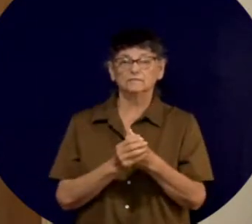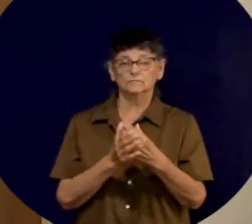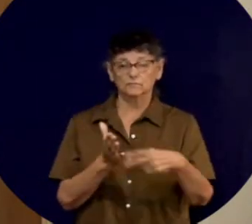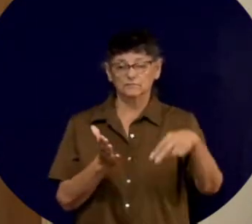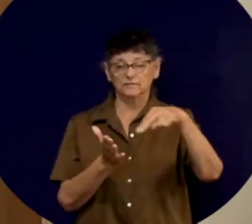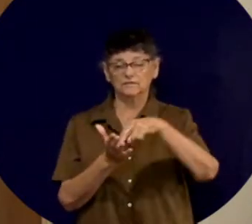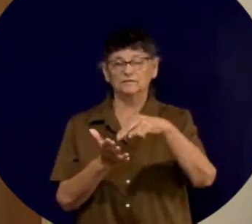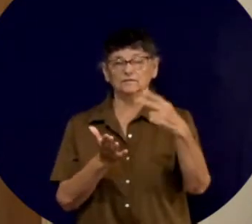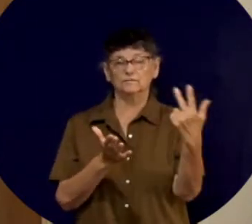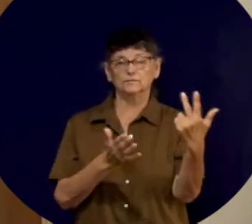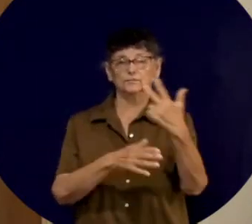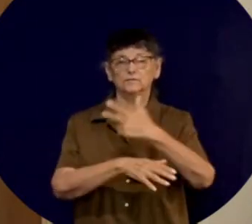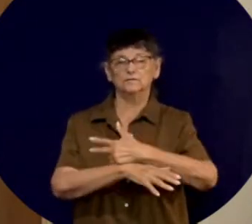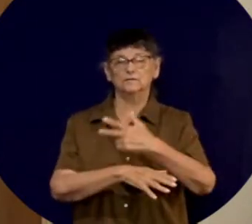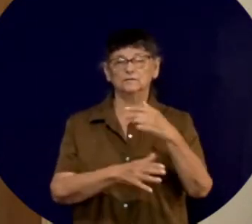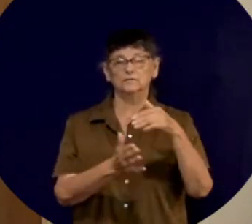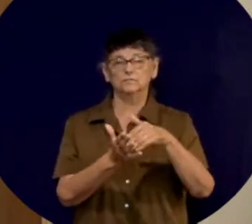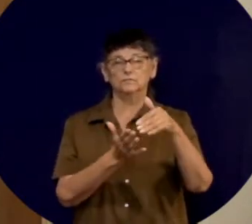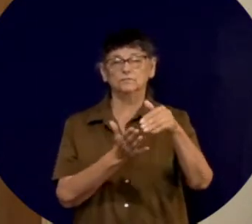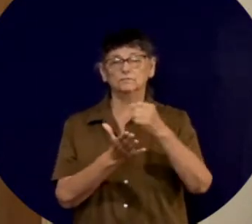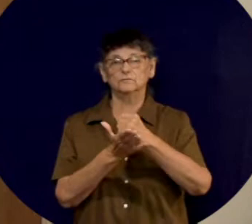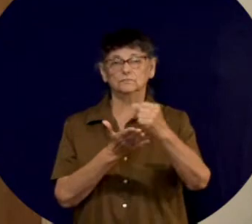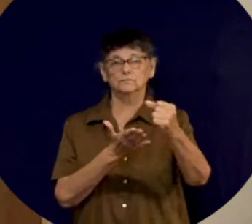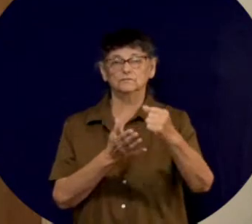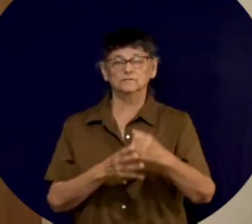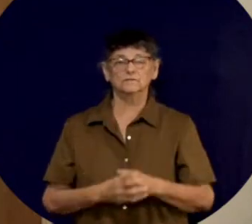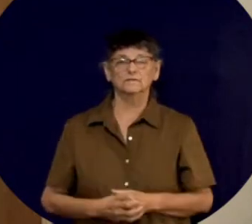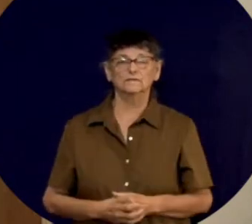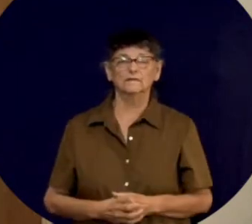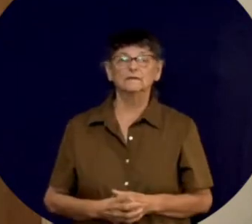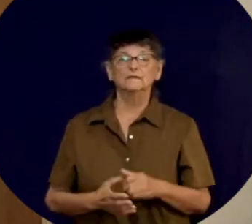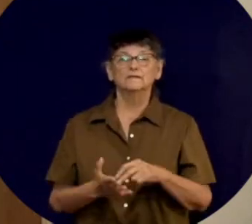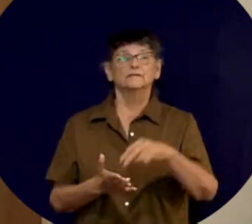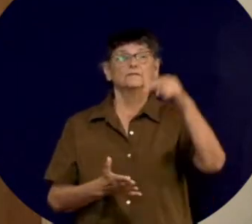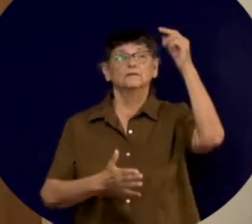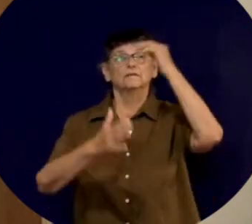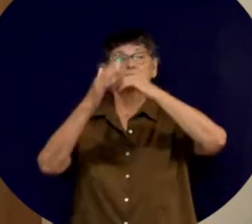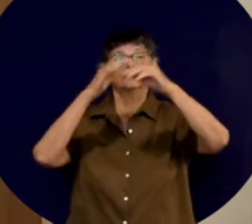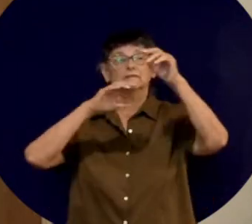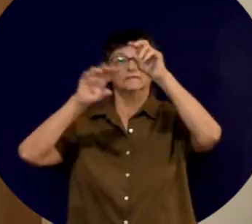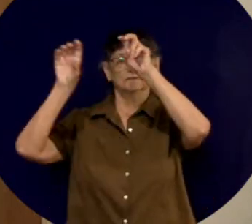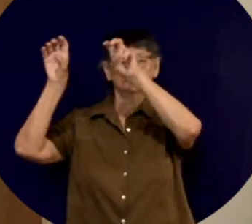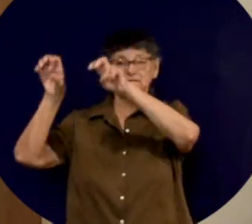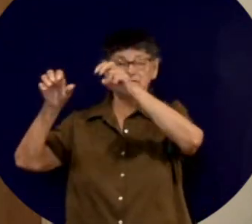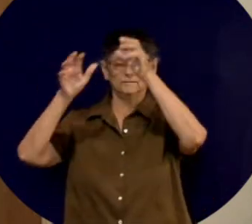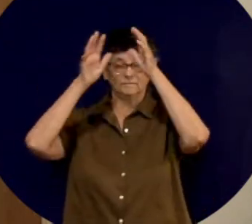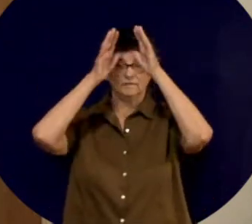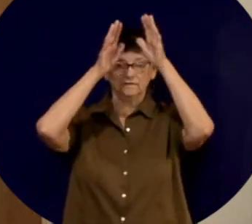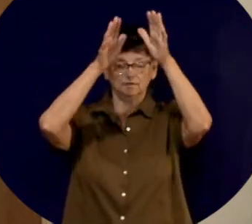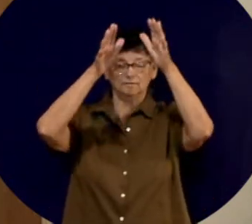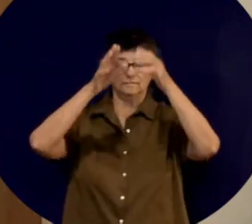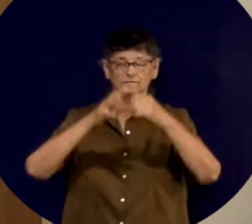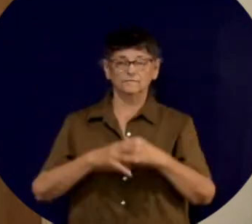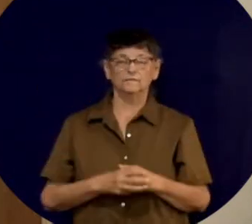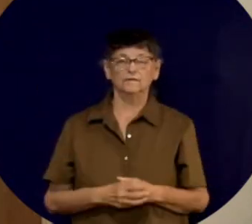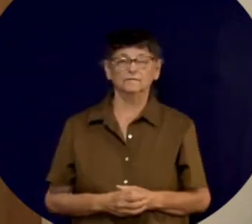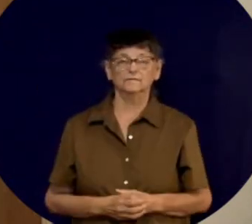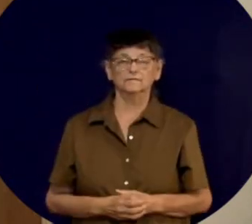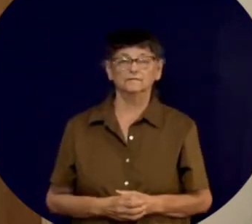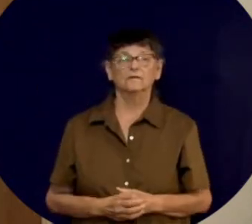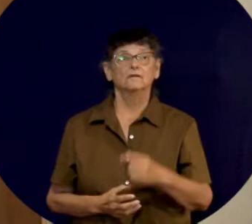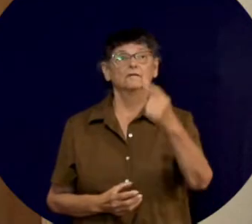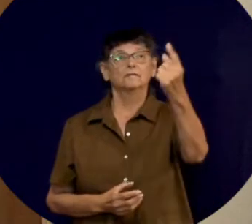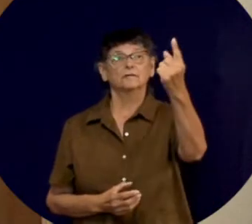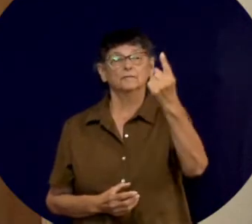and rose again on the third day, in accordance with the Scriptures. He ascended into heaven, and is seated at the right hand of the